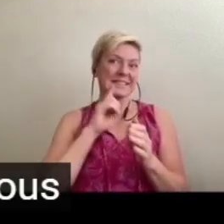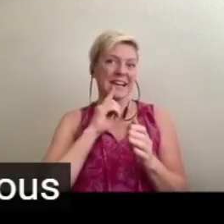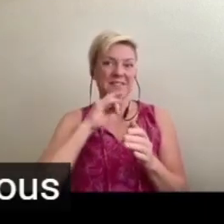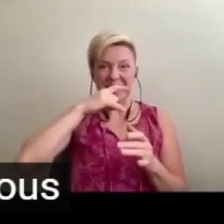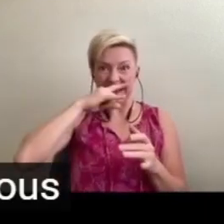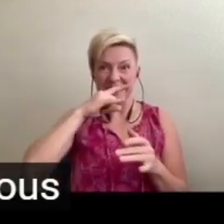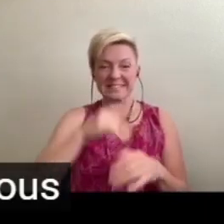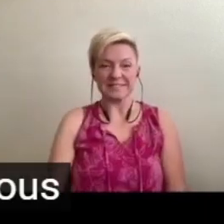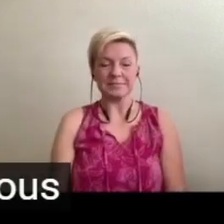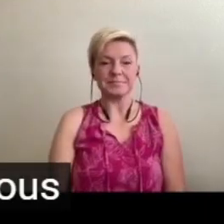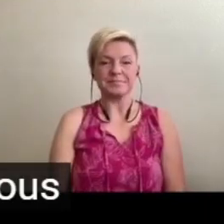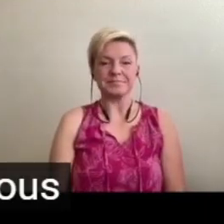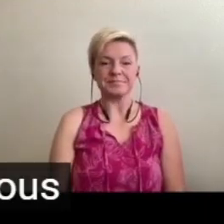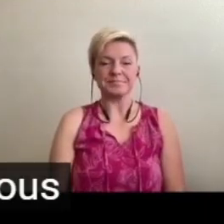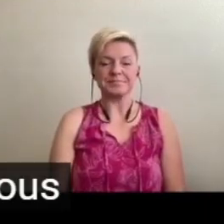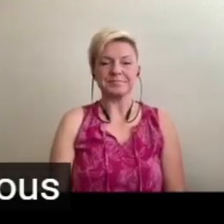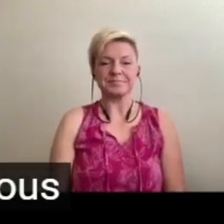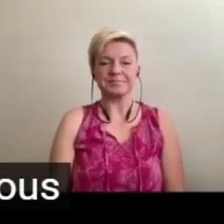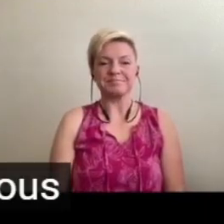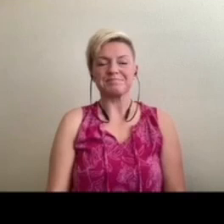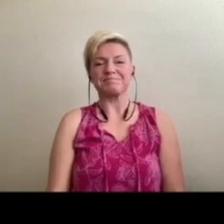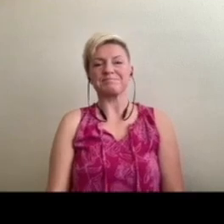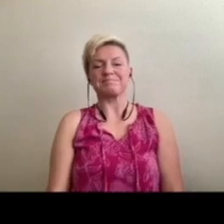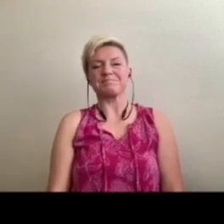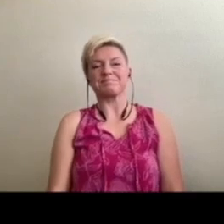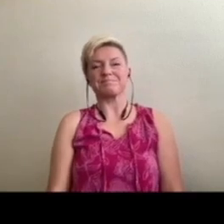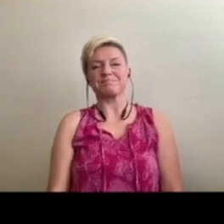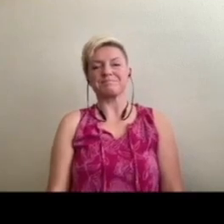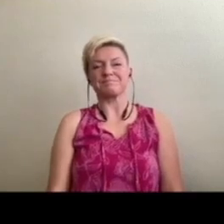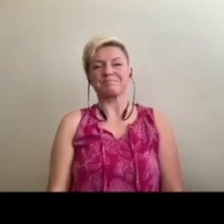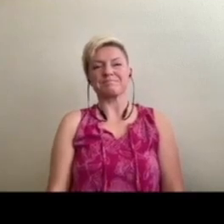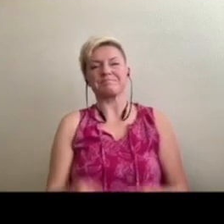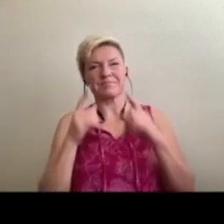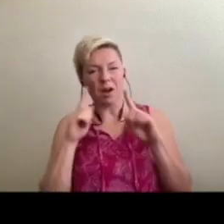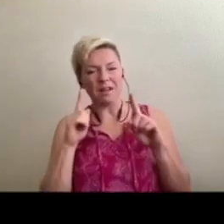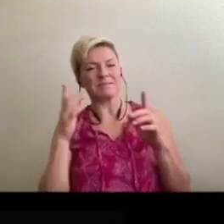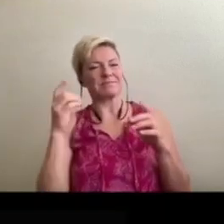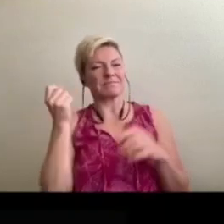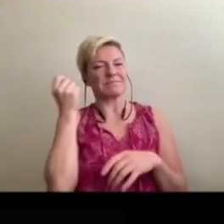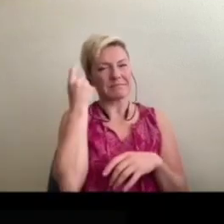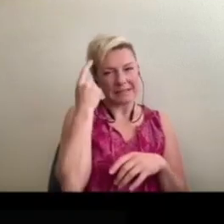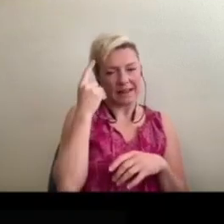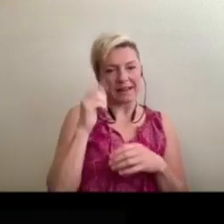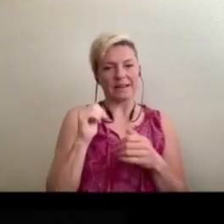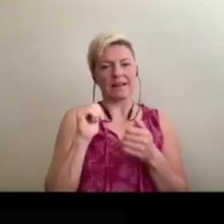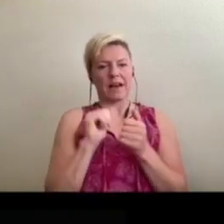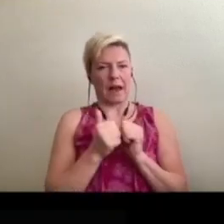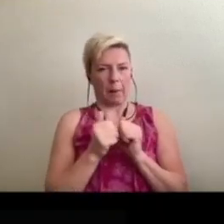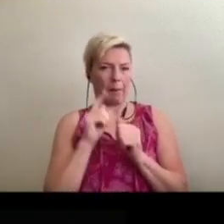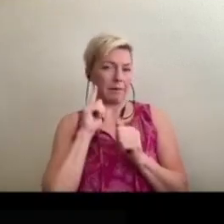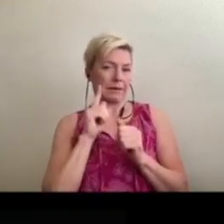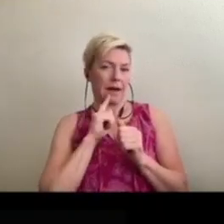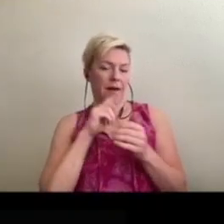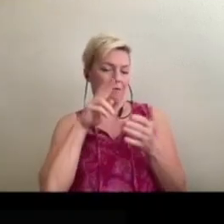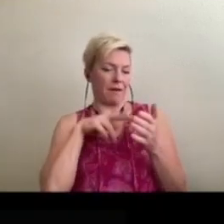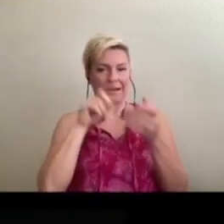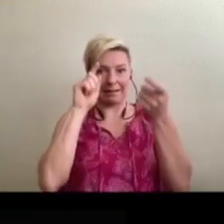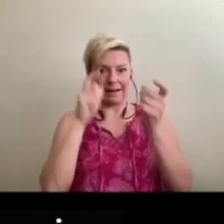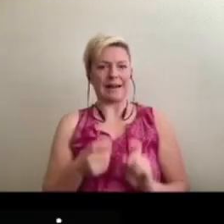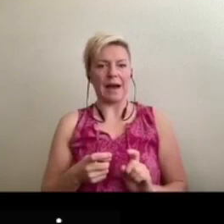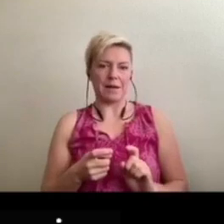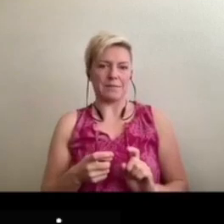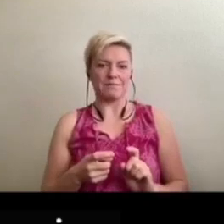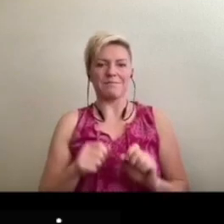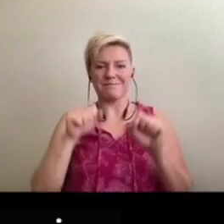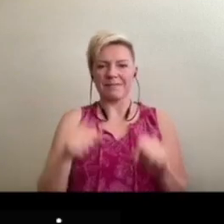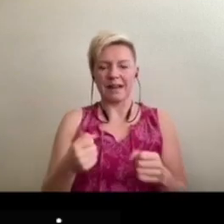with reading skill, which aligns with previous work. Finally, characterizing these reading processes